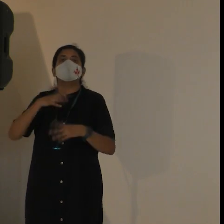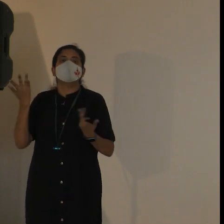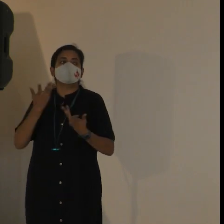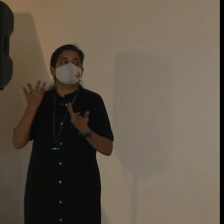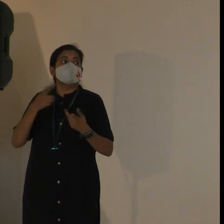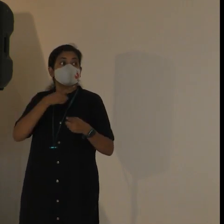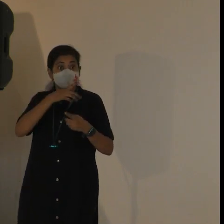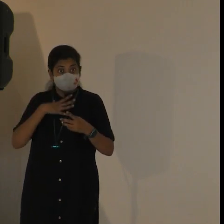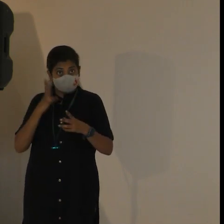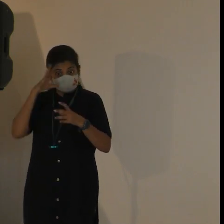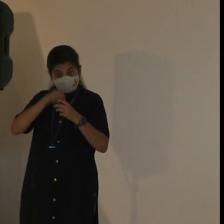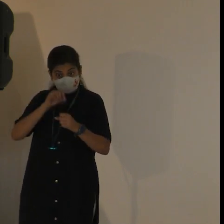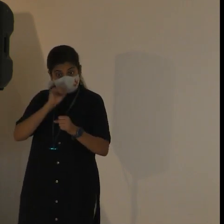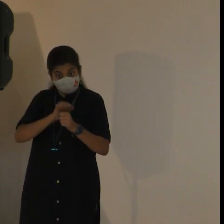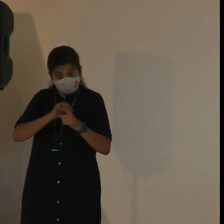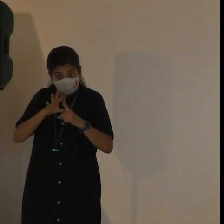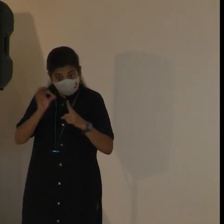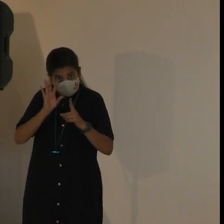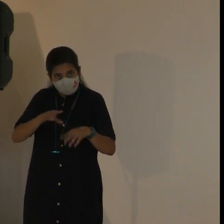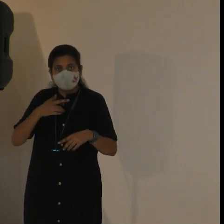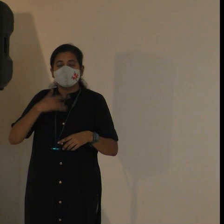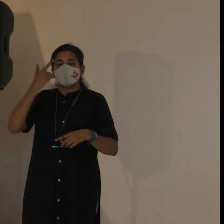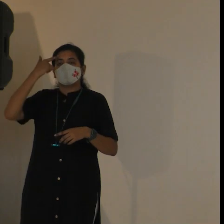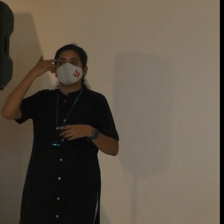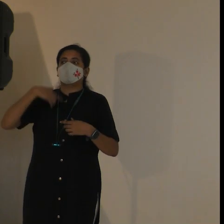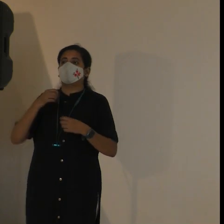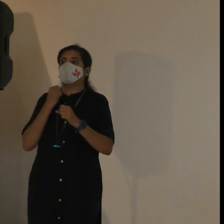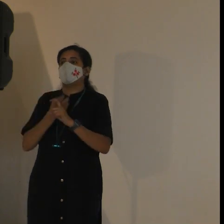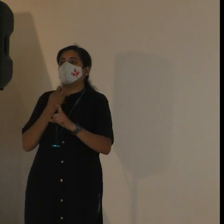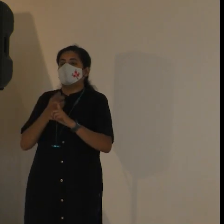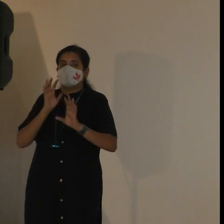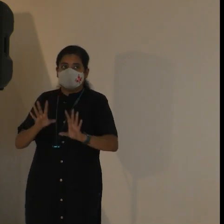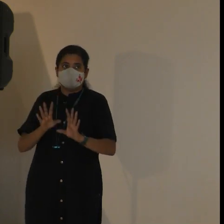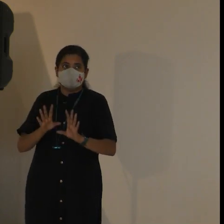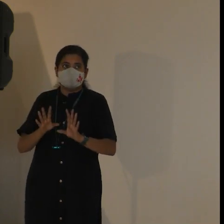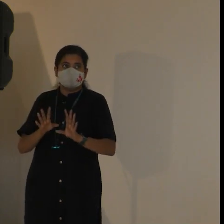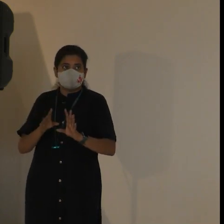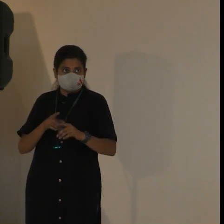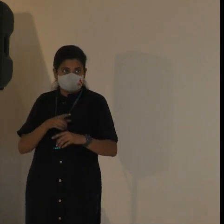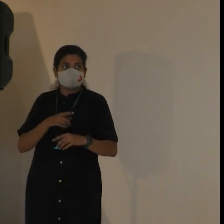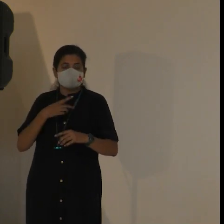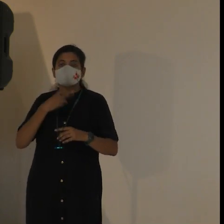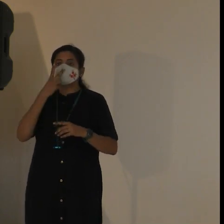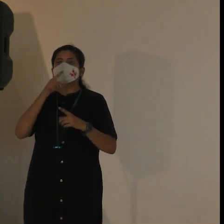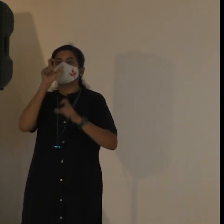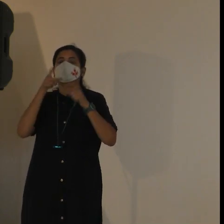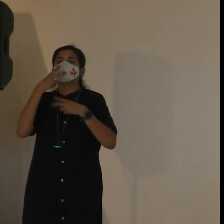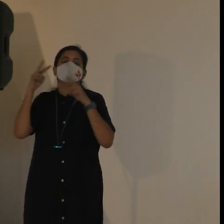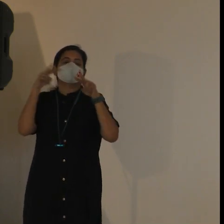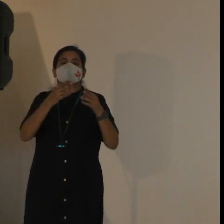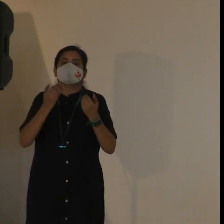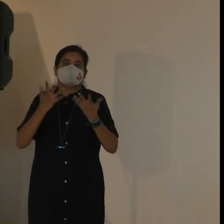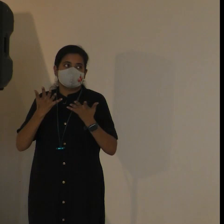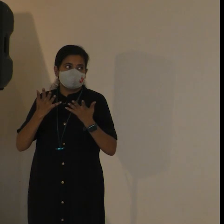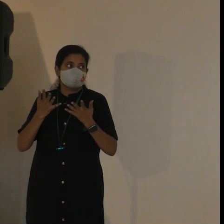start working on it. So a lot of it goes unseen. A lot of this work goes unseen, and